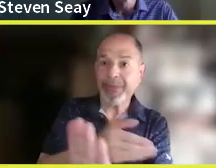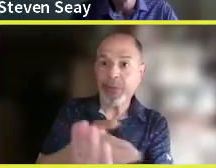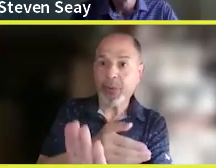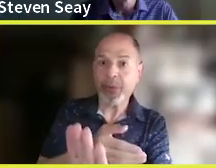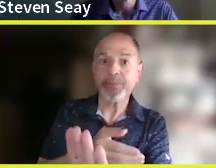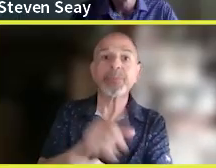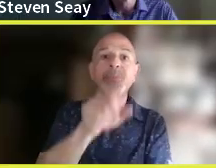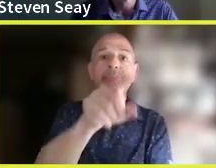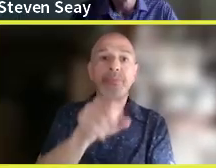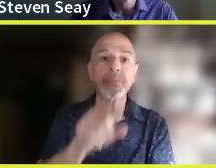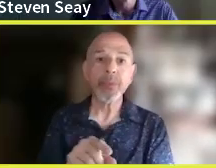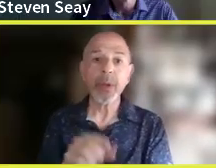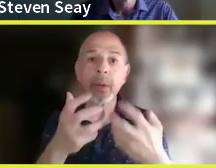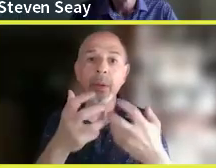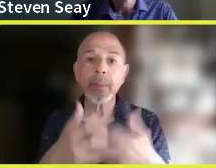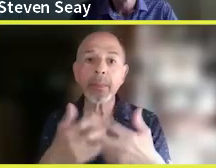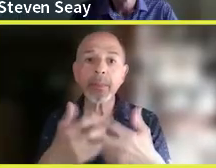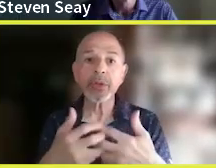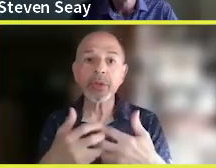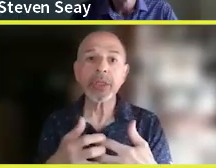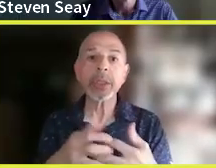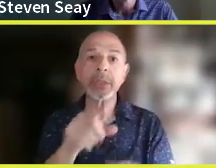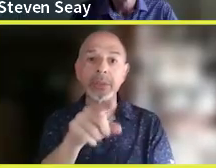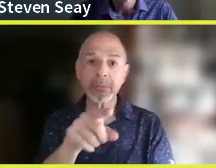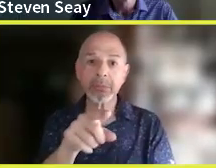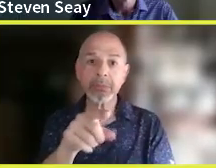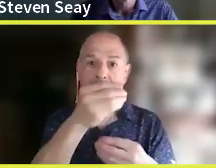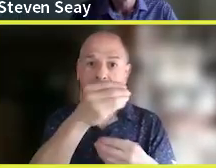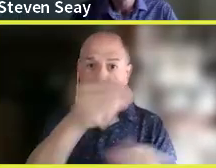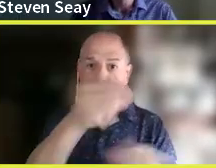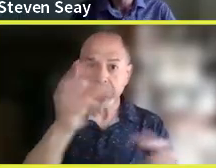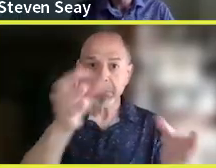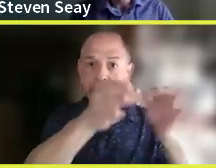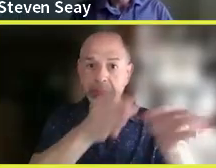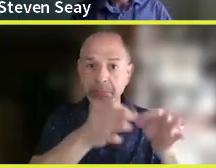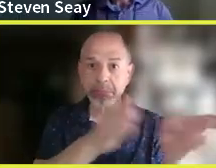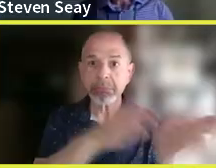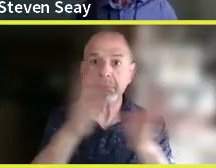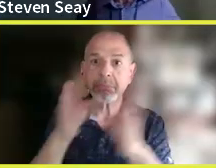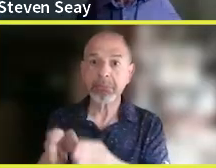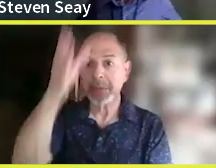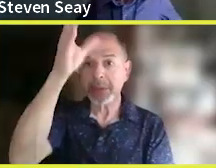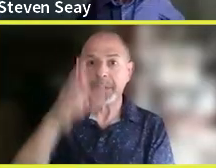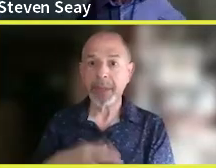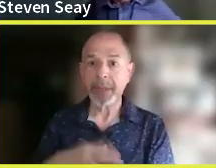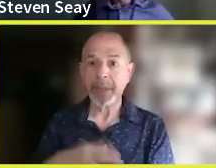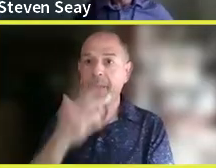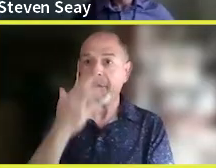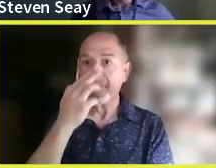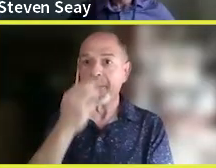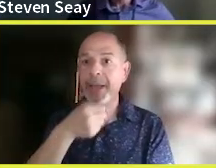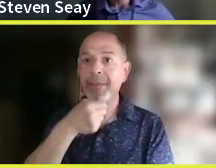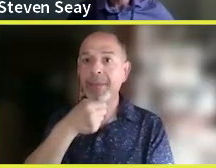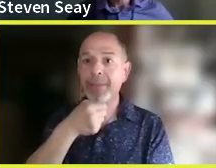machine. Jeff Christie entertained us during dinner with 5 minutes of funny, and it was very funny.